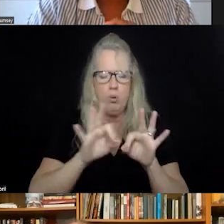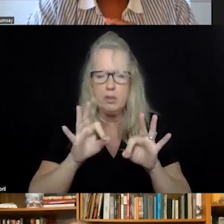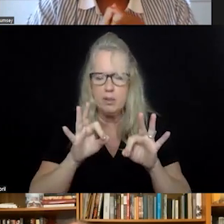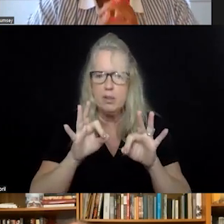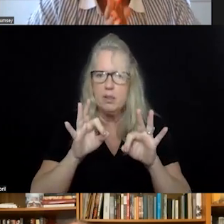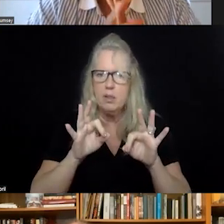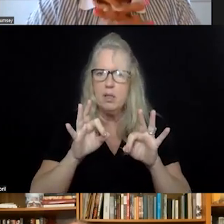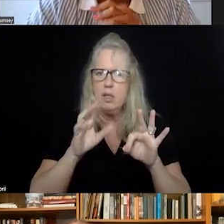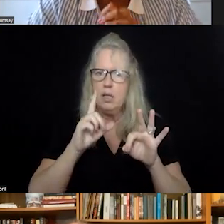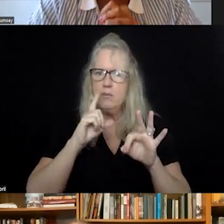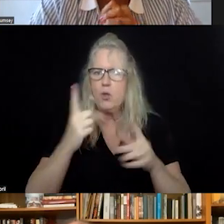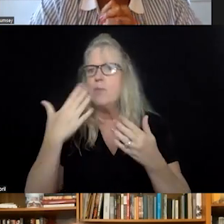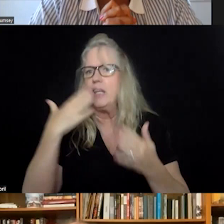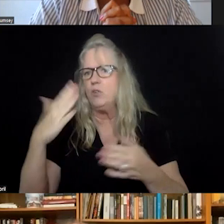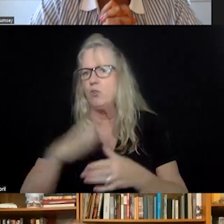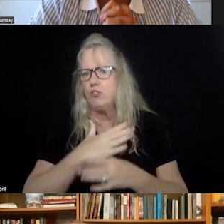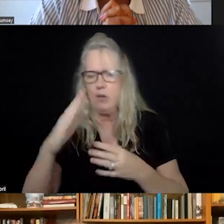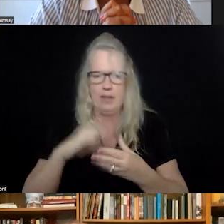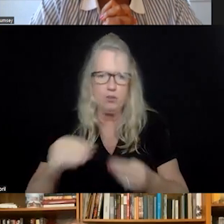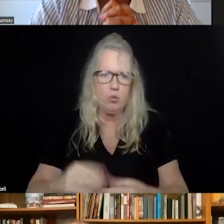people. So thank you.